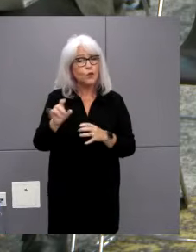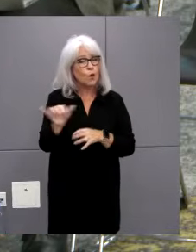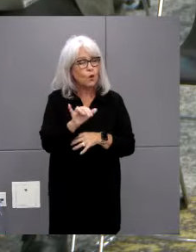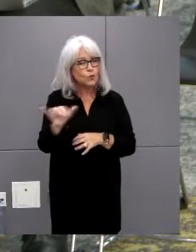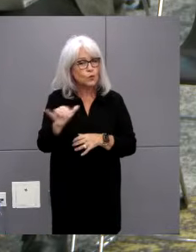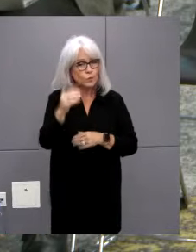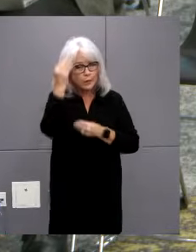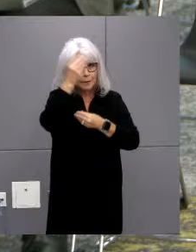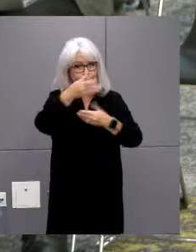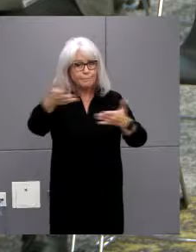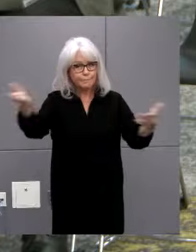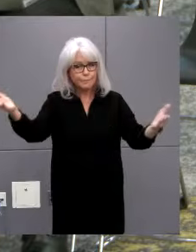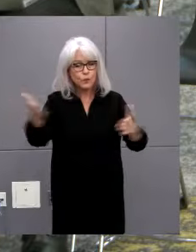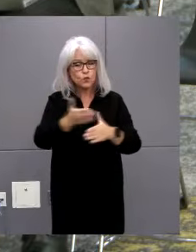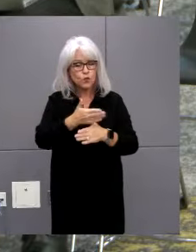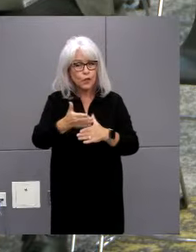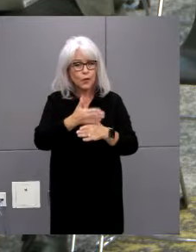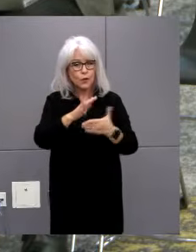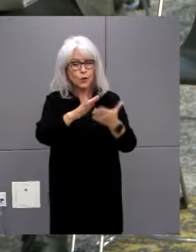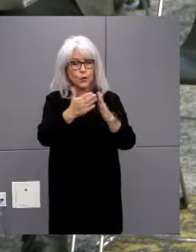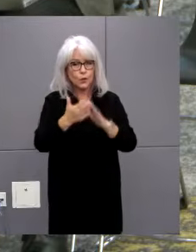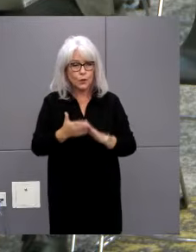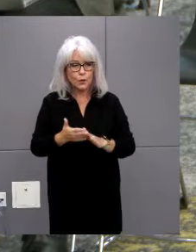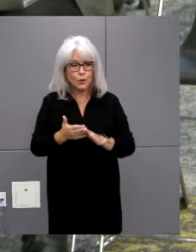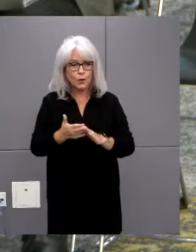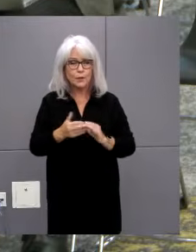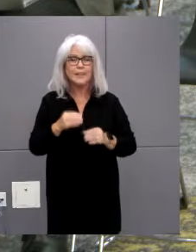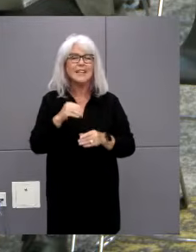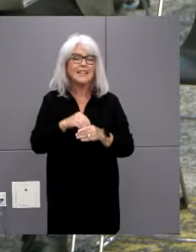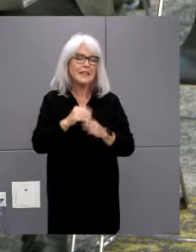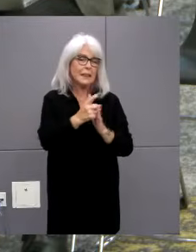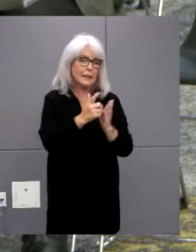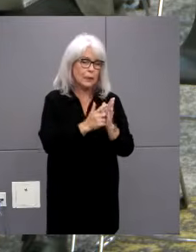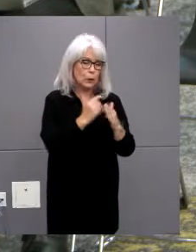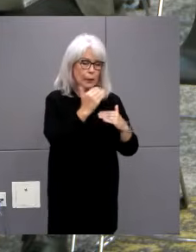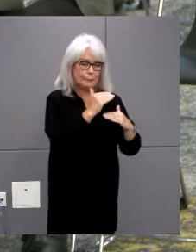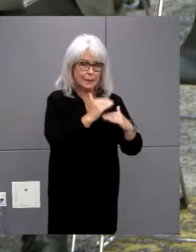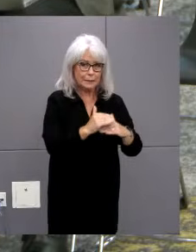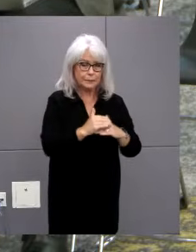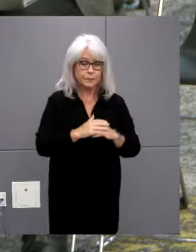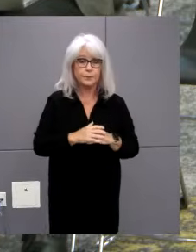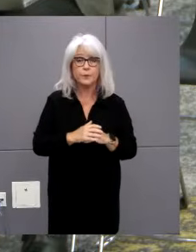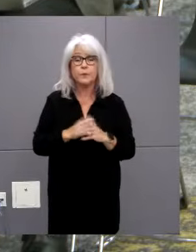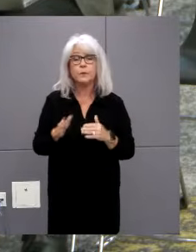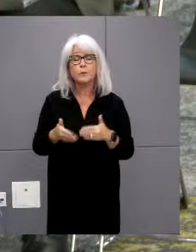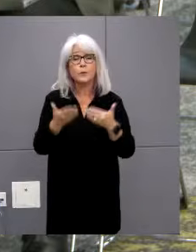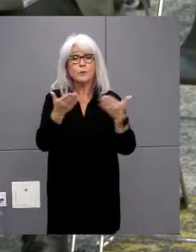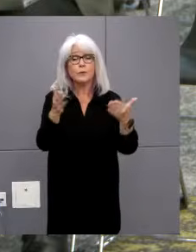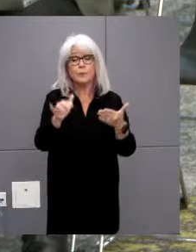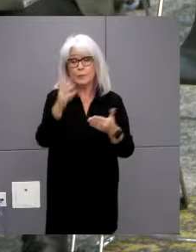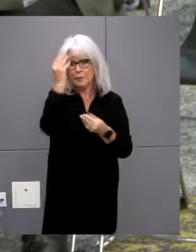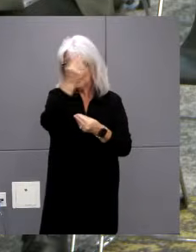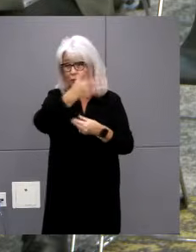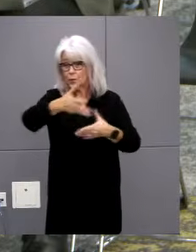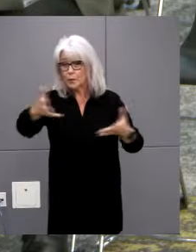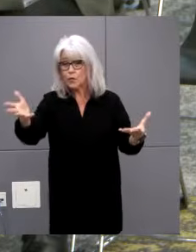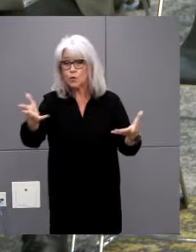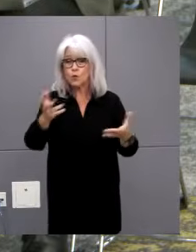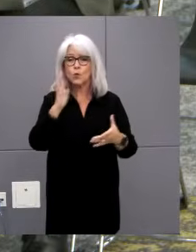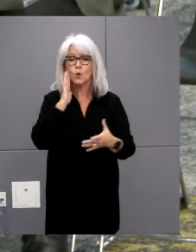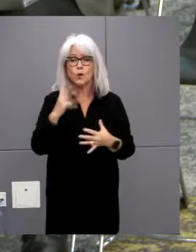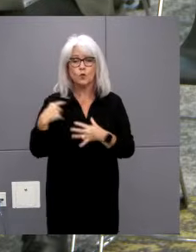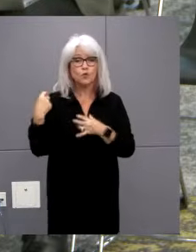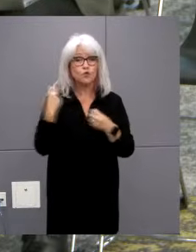shared within legal limits. Providing that information strengthens